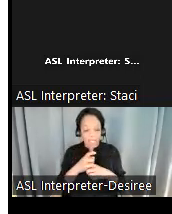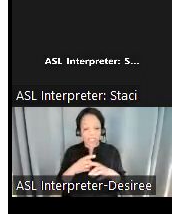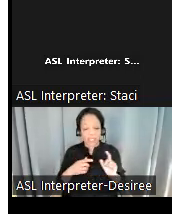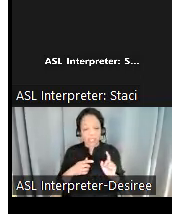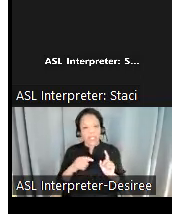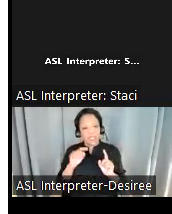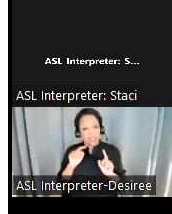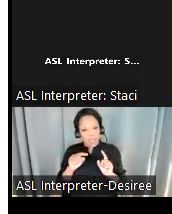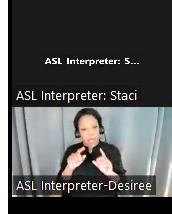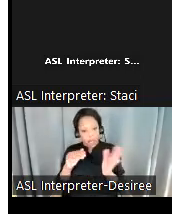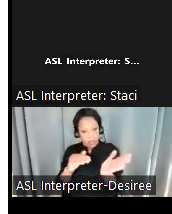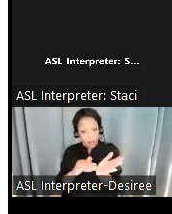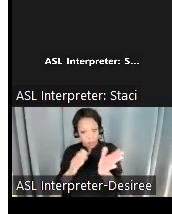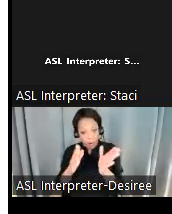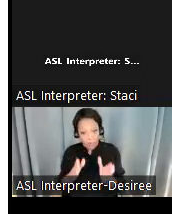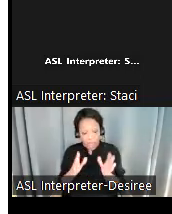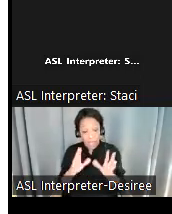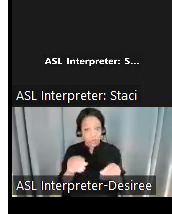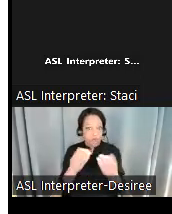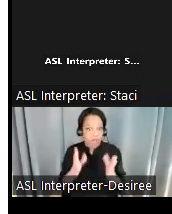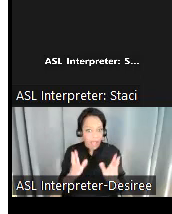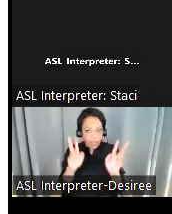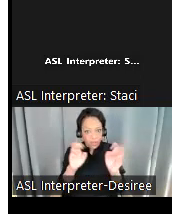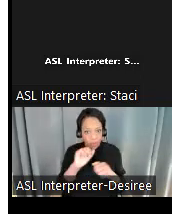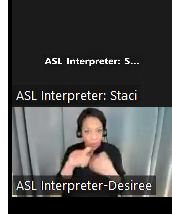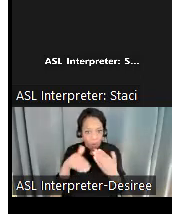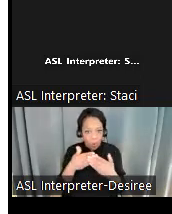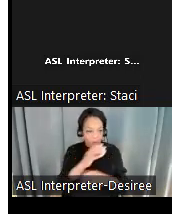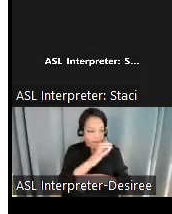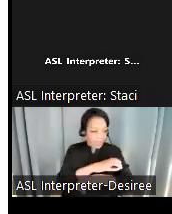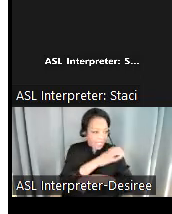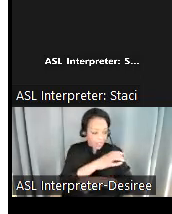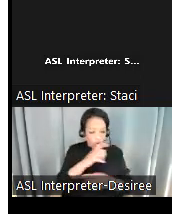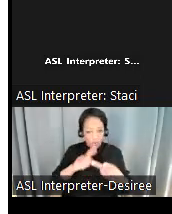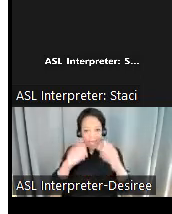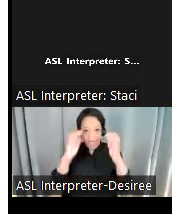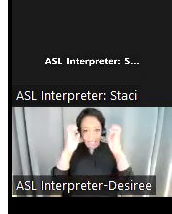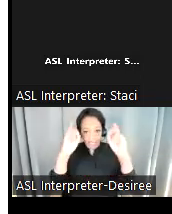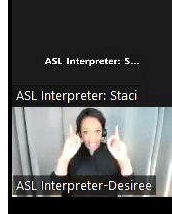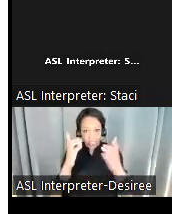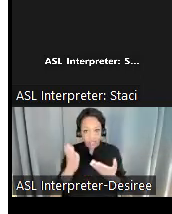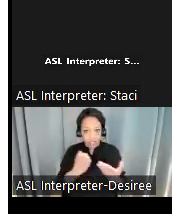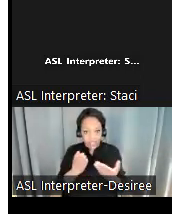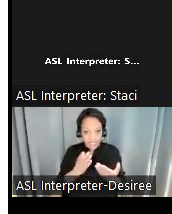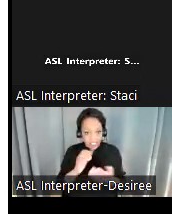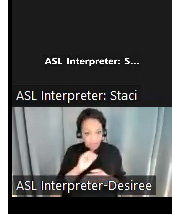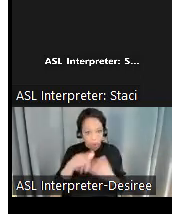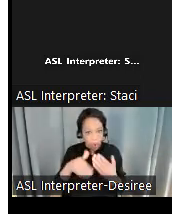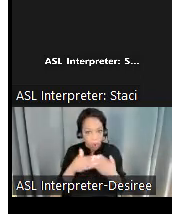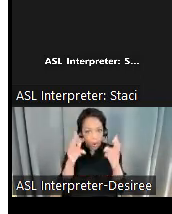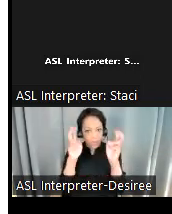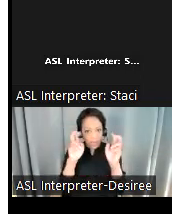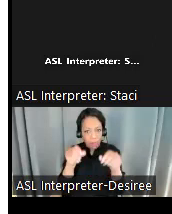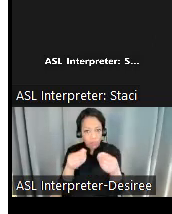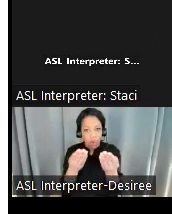acknowledge that everybody who provides clinical or educational services is a provider, right? But we also know not every provider has the